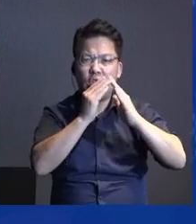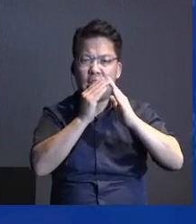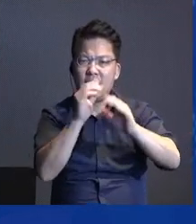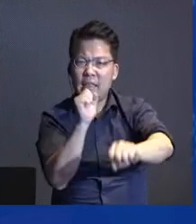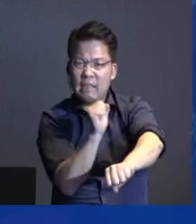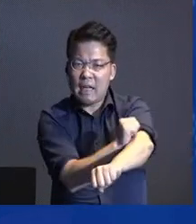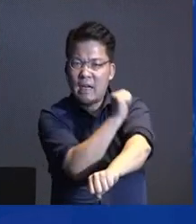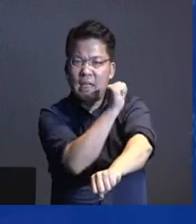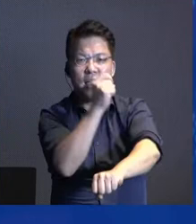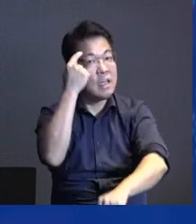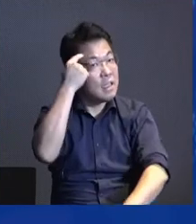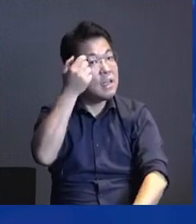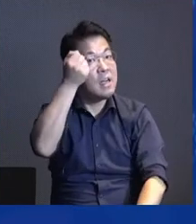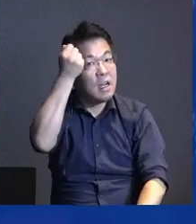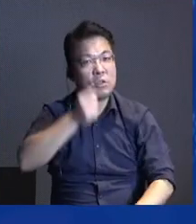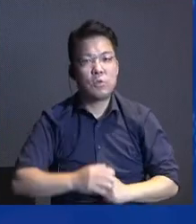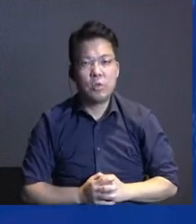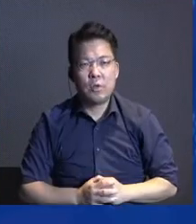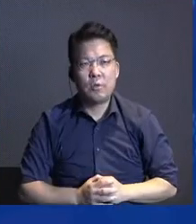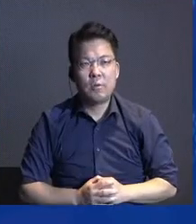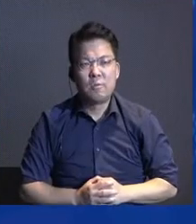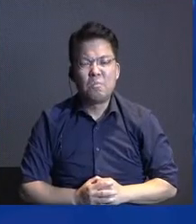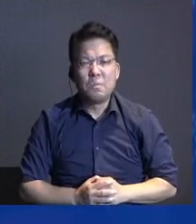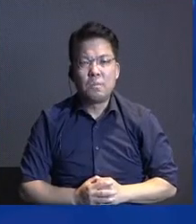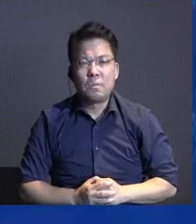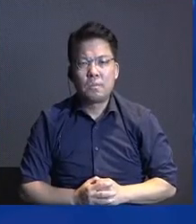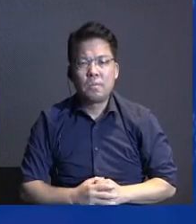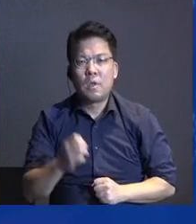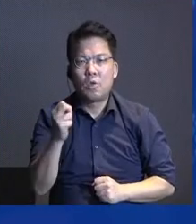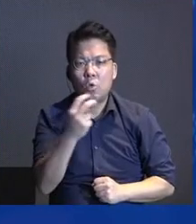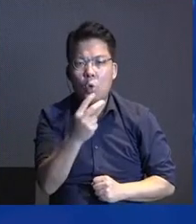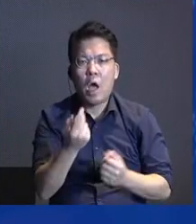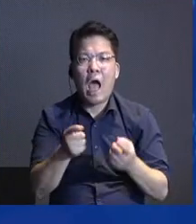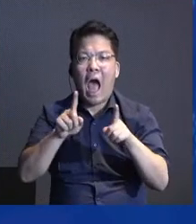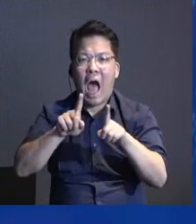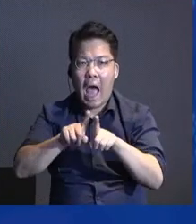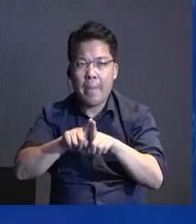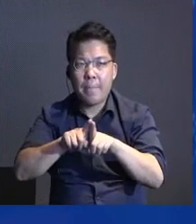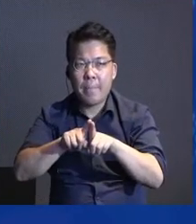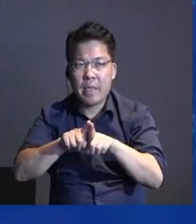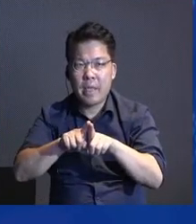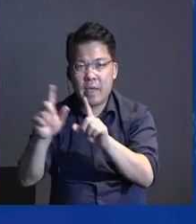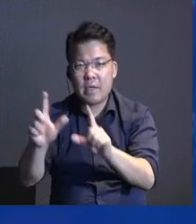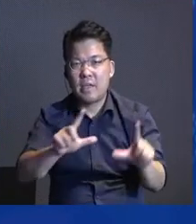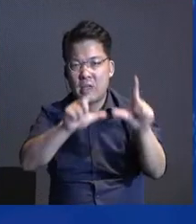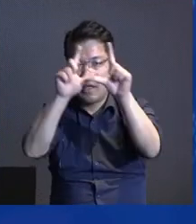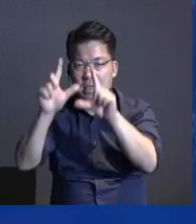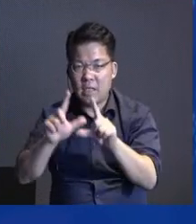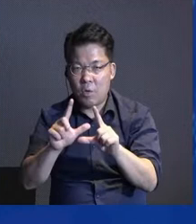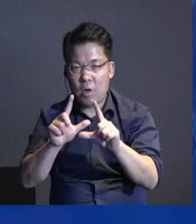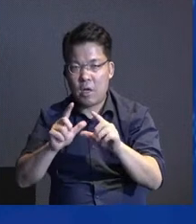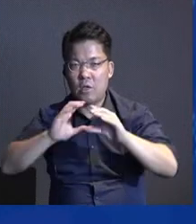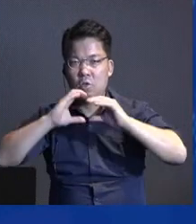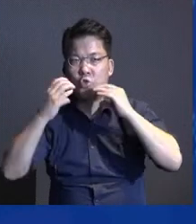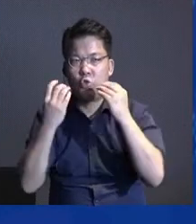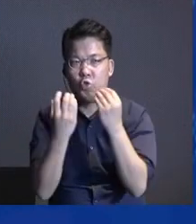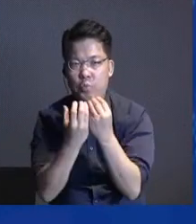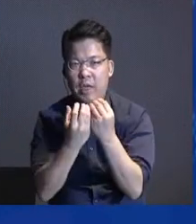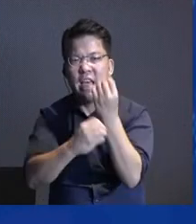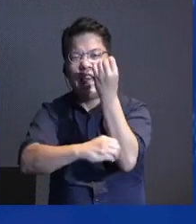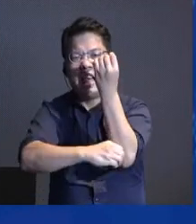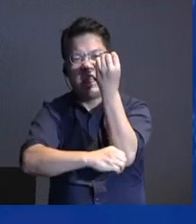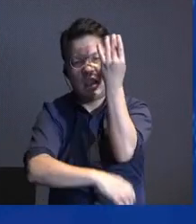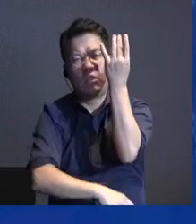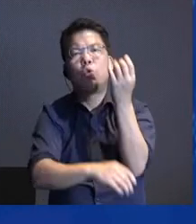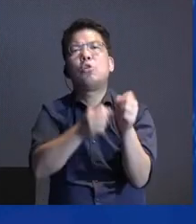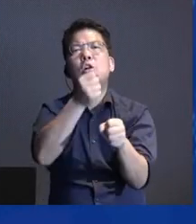putting seeds and then you kind of see what grows and what comes out of it. This was also kind of part of our approach and really going with